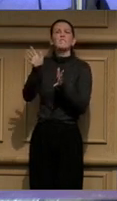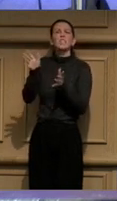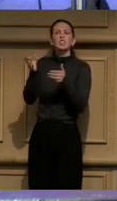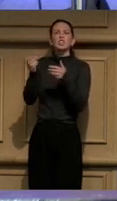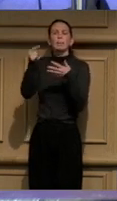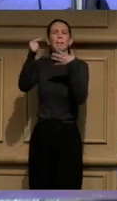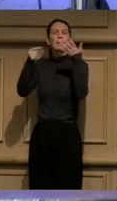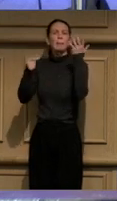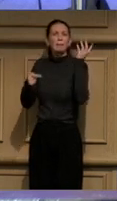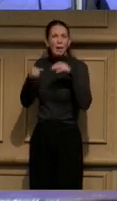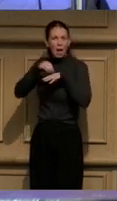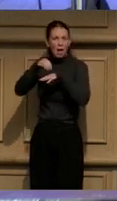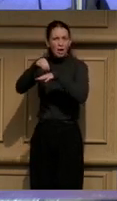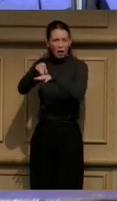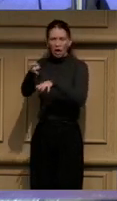good